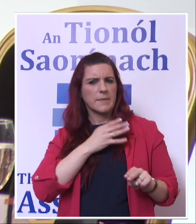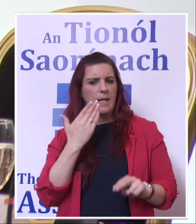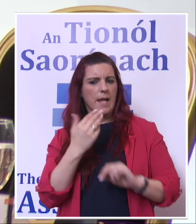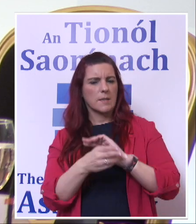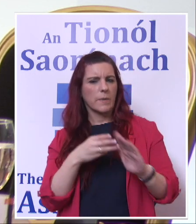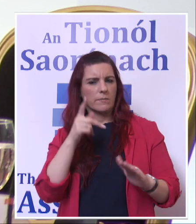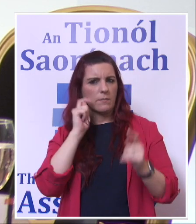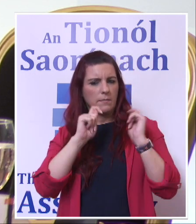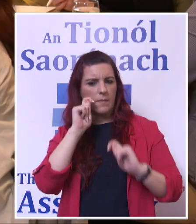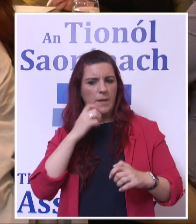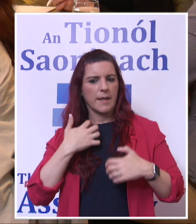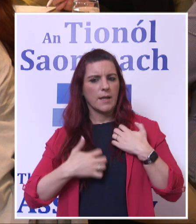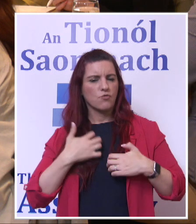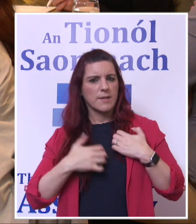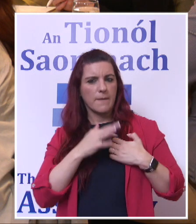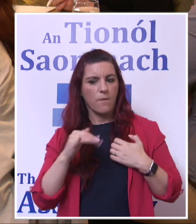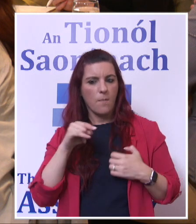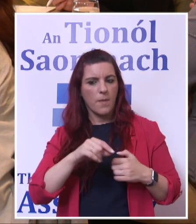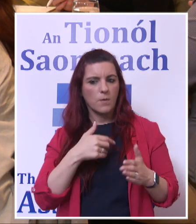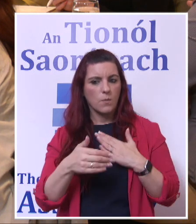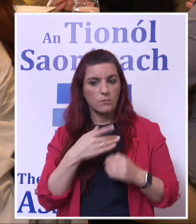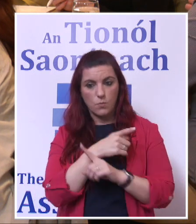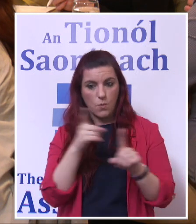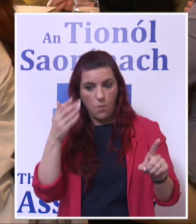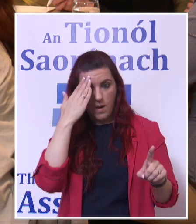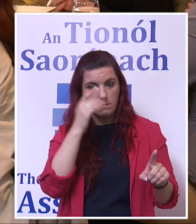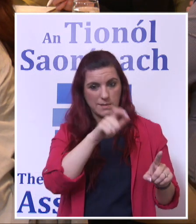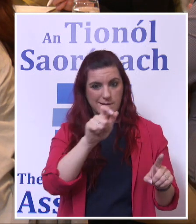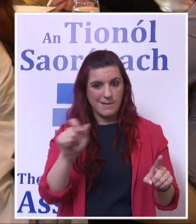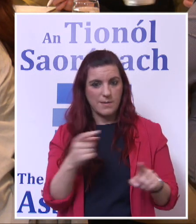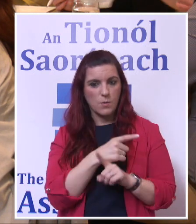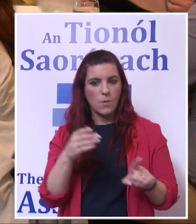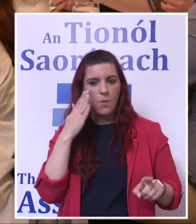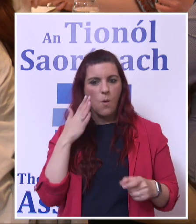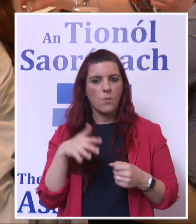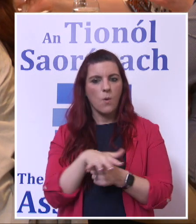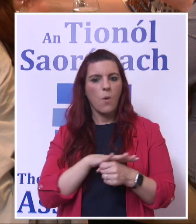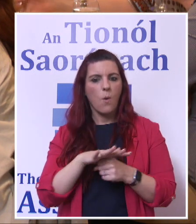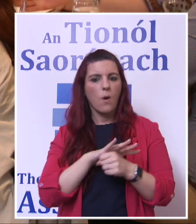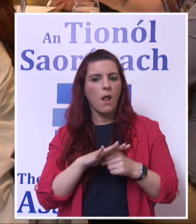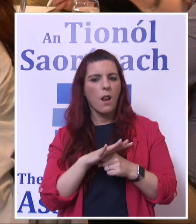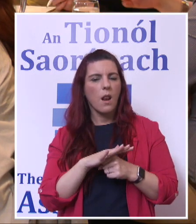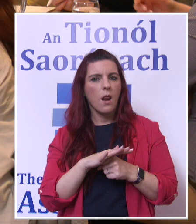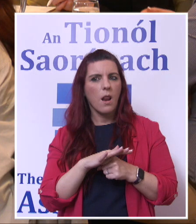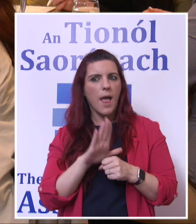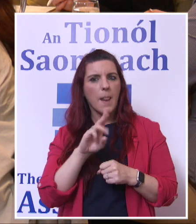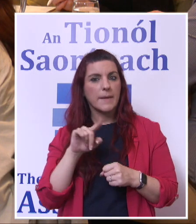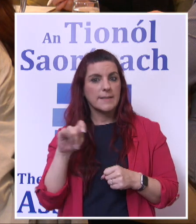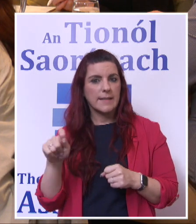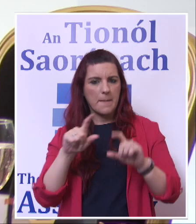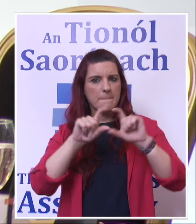of the interesting things that come out, as a citizen, you all know the local property tax bans changed